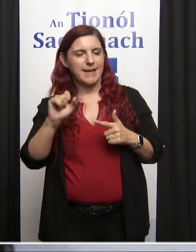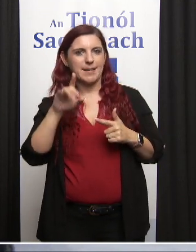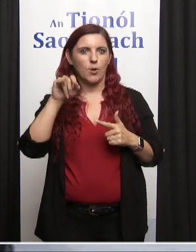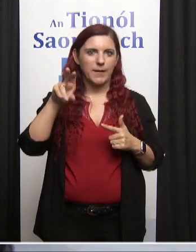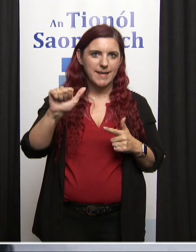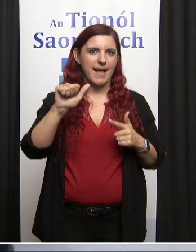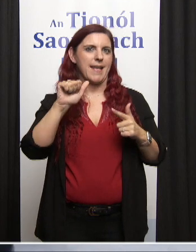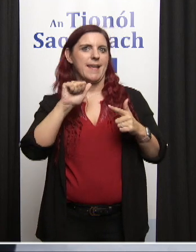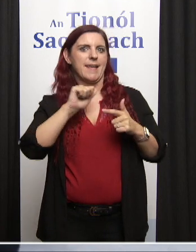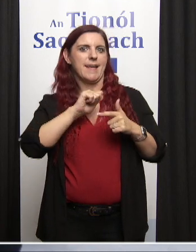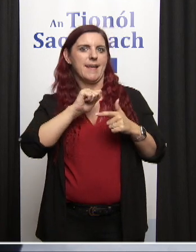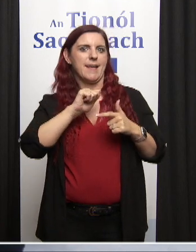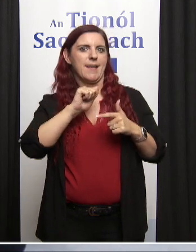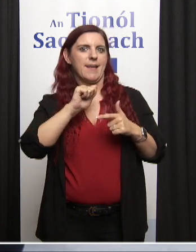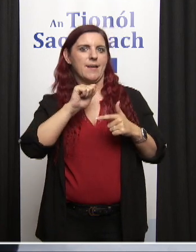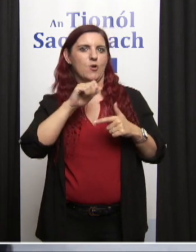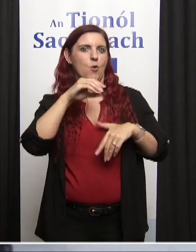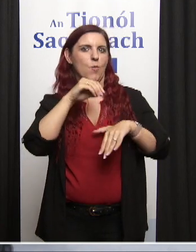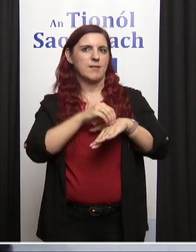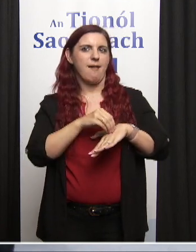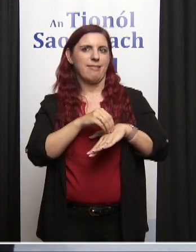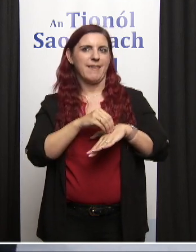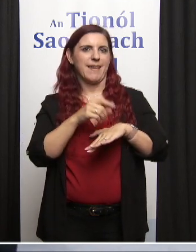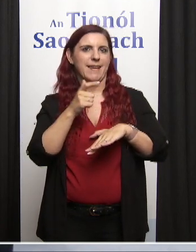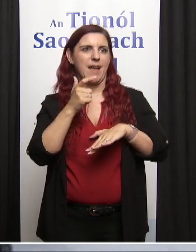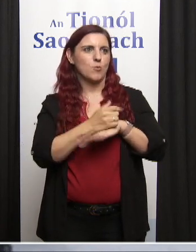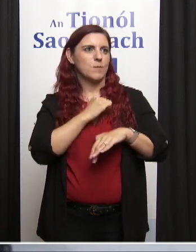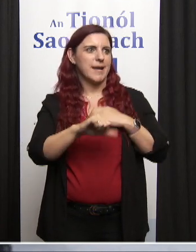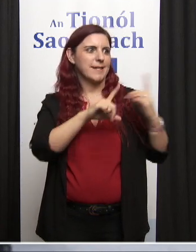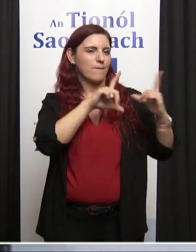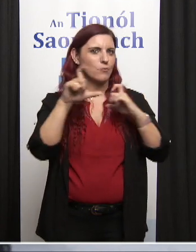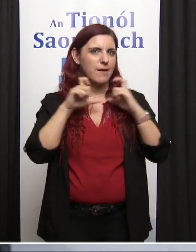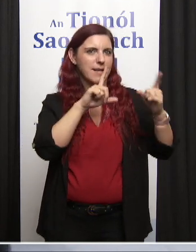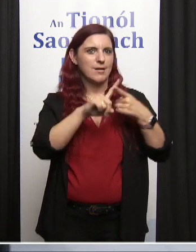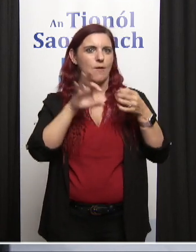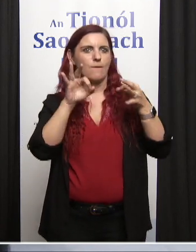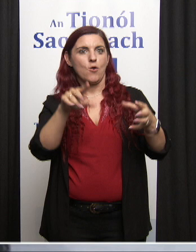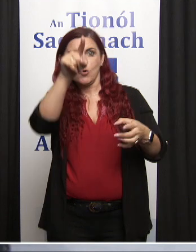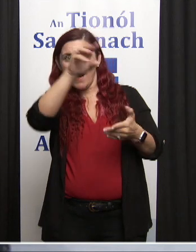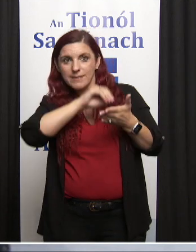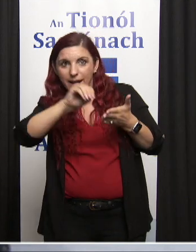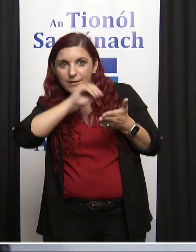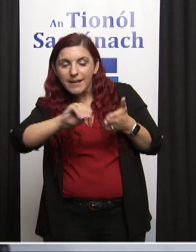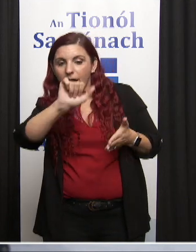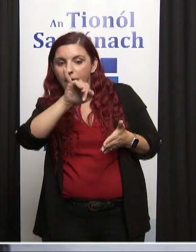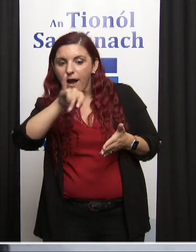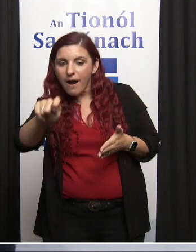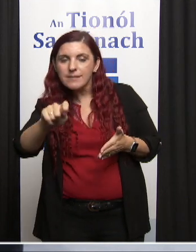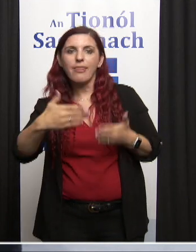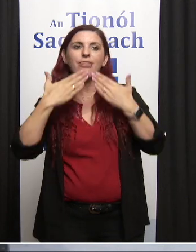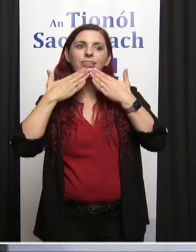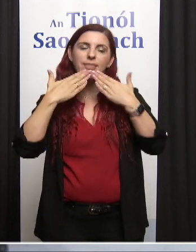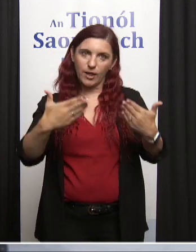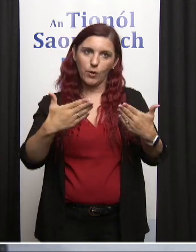Louisa, who was on the camera today taking the photographs, and indeed to our Secretariat General, to Art, Gurmila Mila